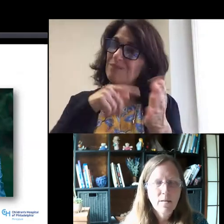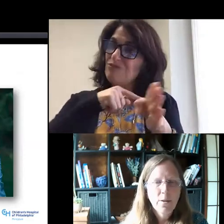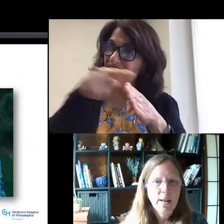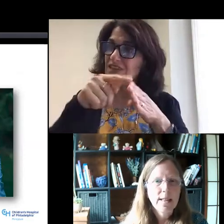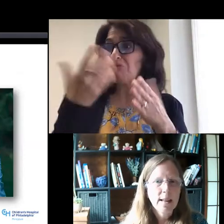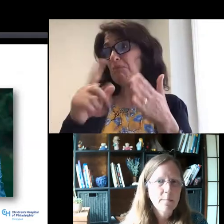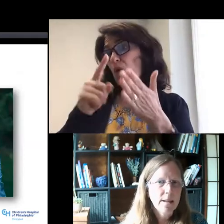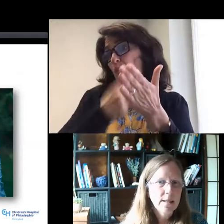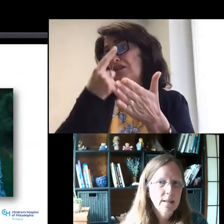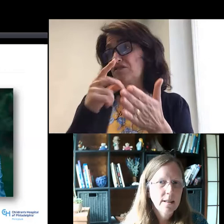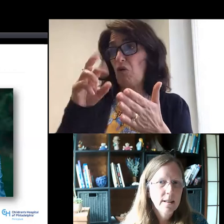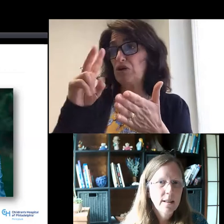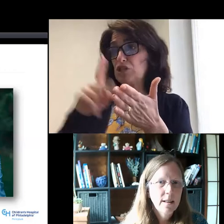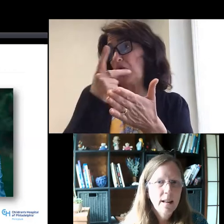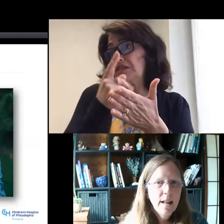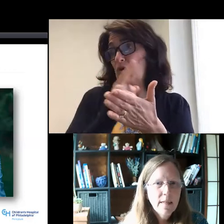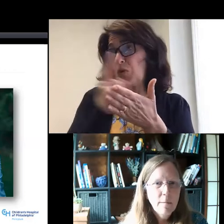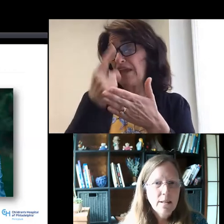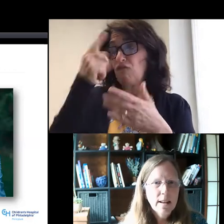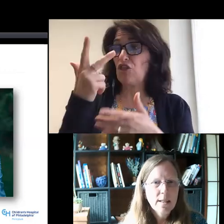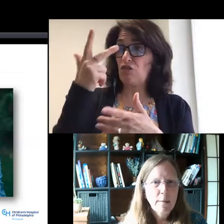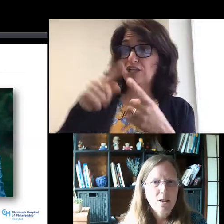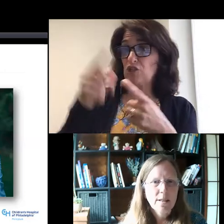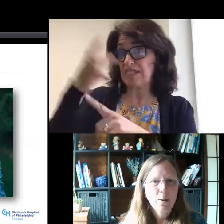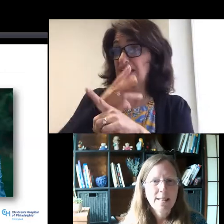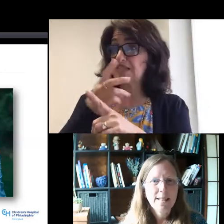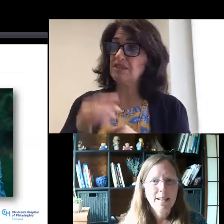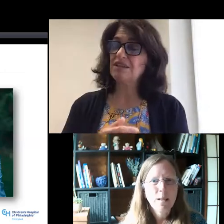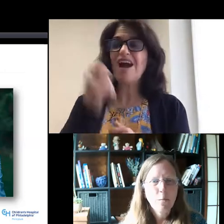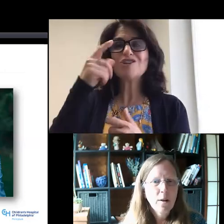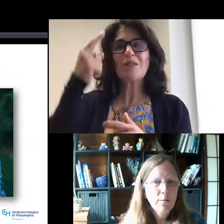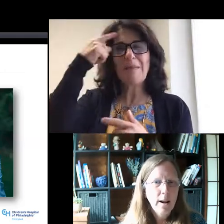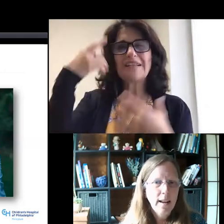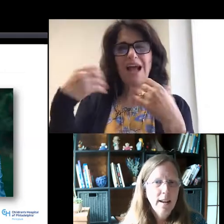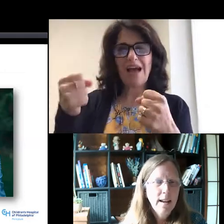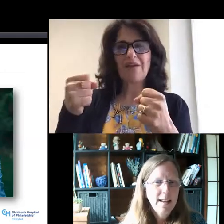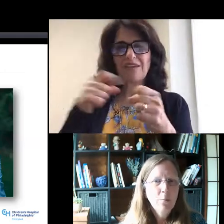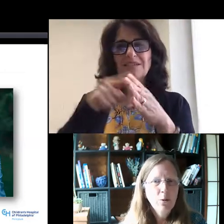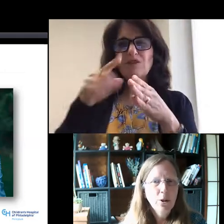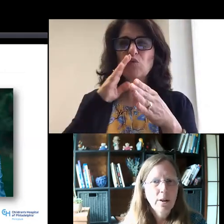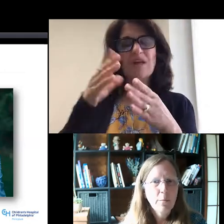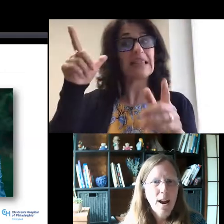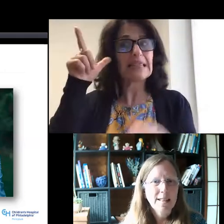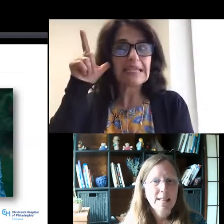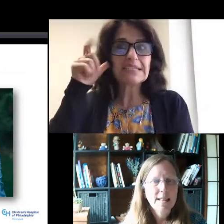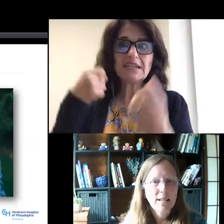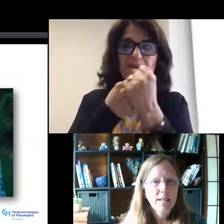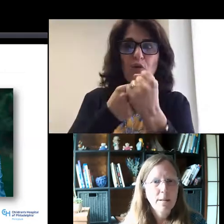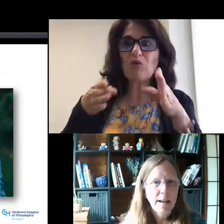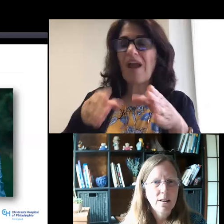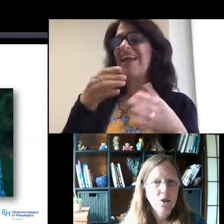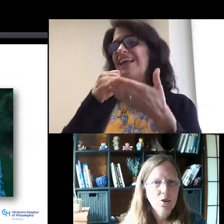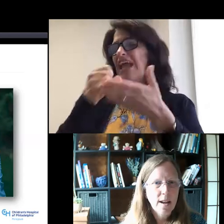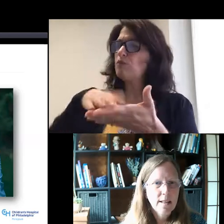week for 3 to 6 months. The mental health specialist will listen in a supportive way and help you learn and practice skills